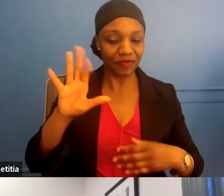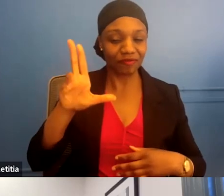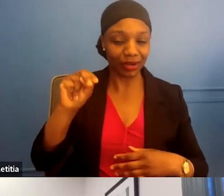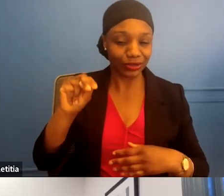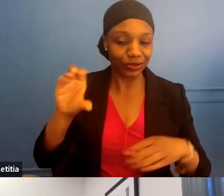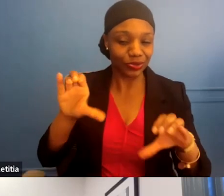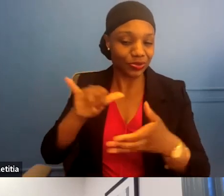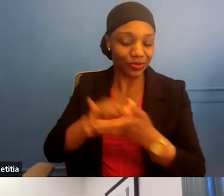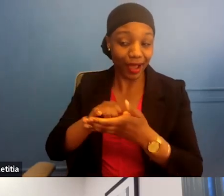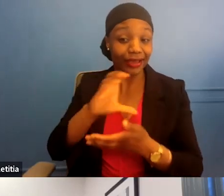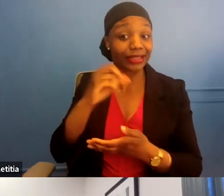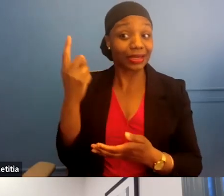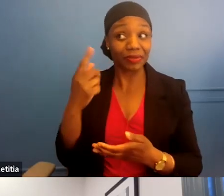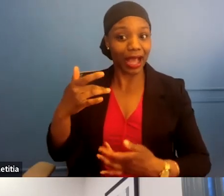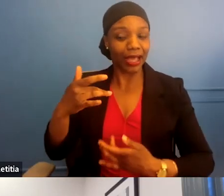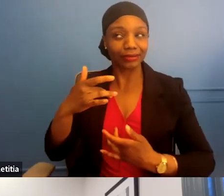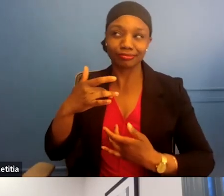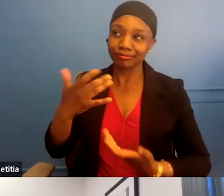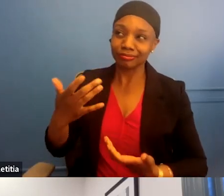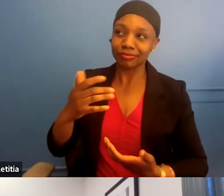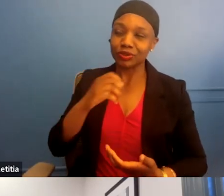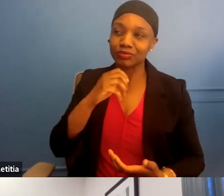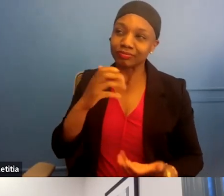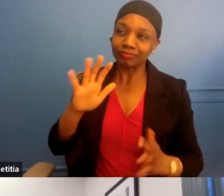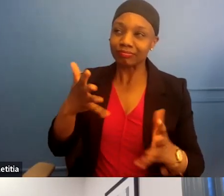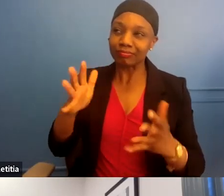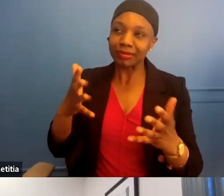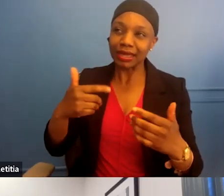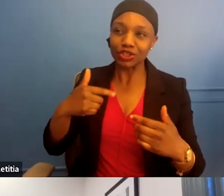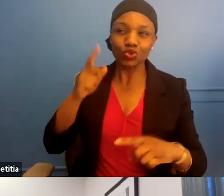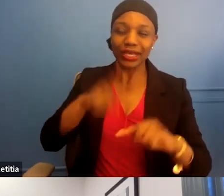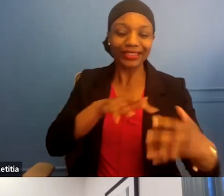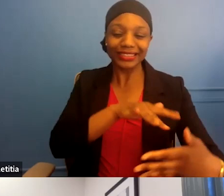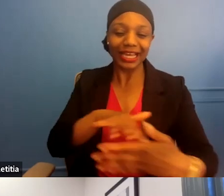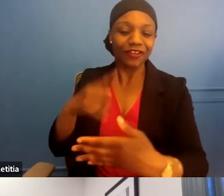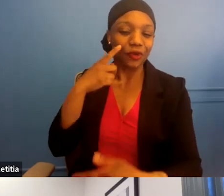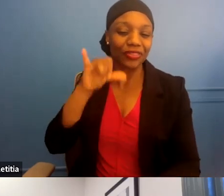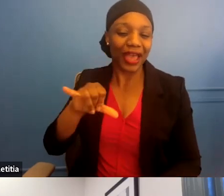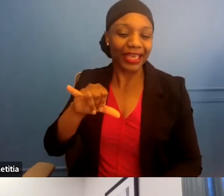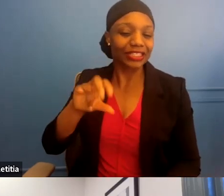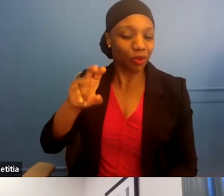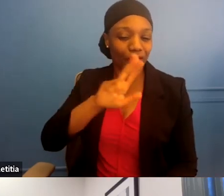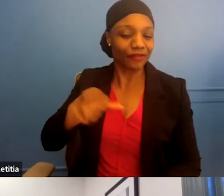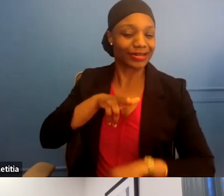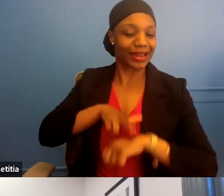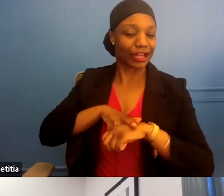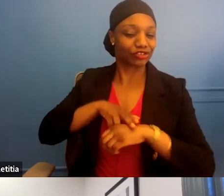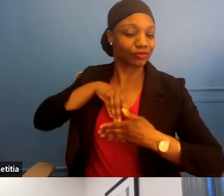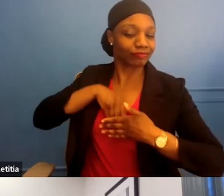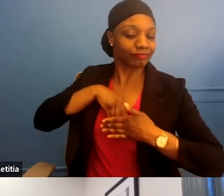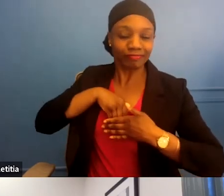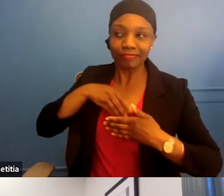And again, something that I don't necessarily, it's not something you can study for. It's kind of a more natural thing that you have to deal